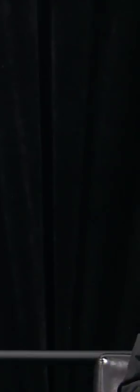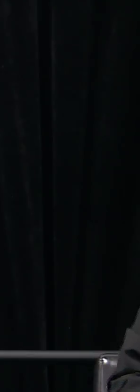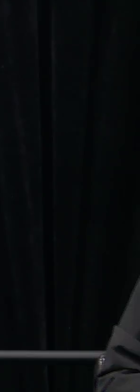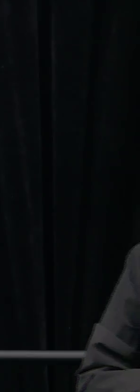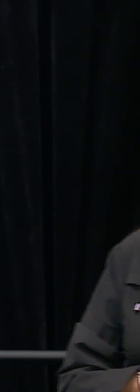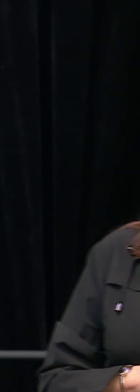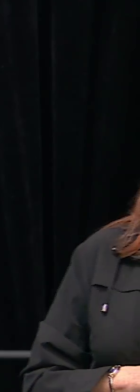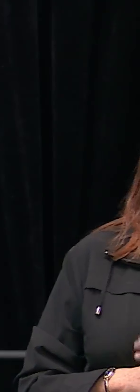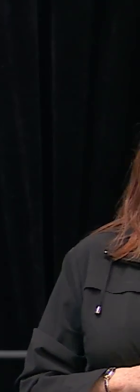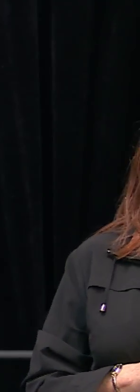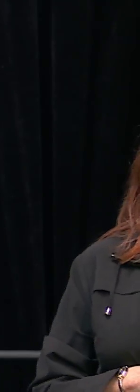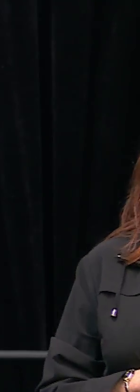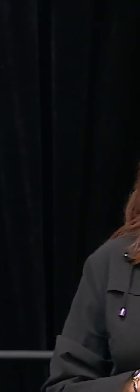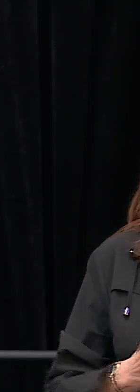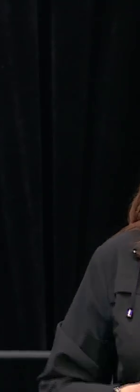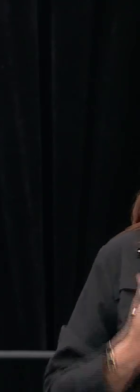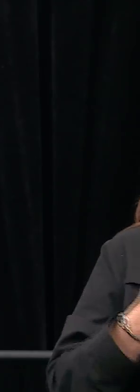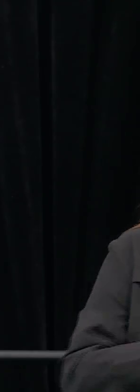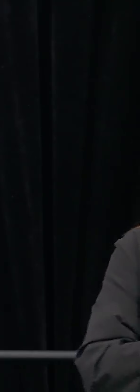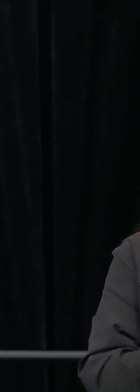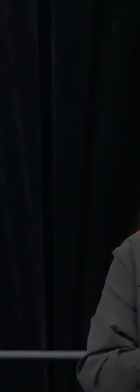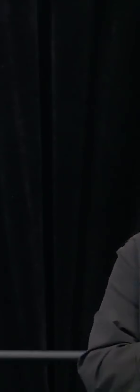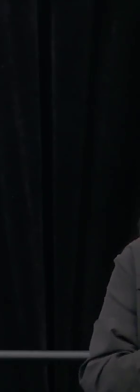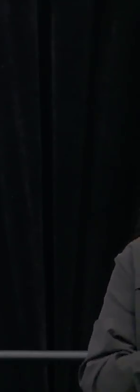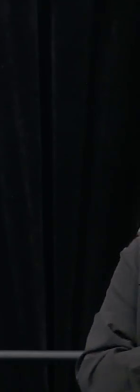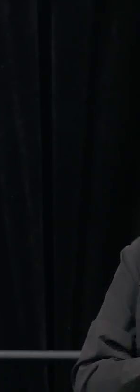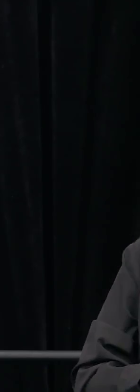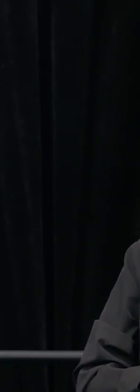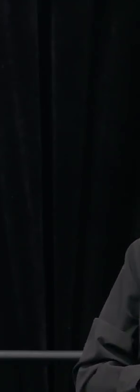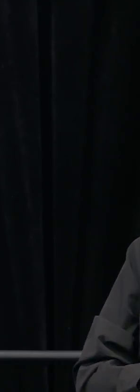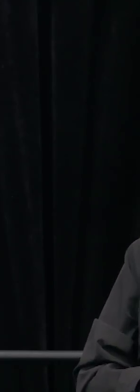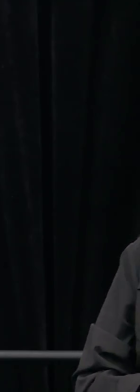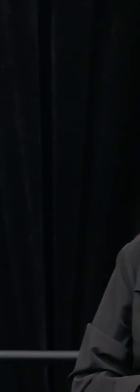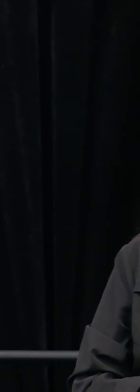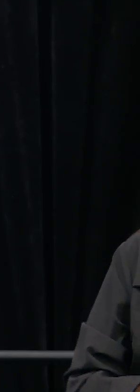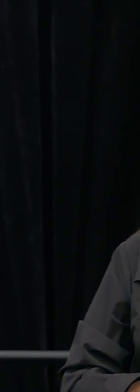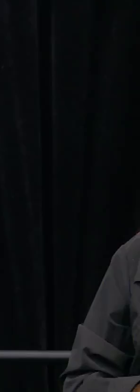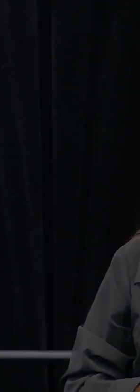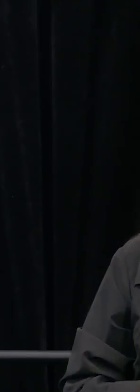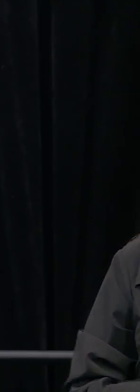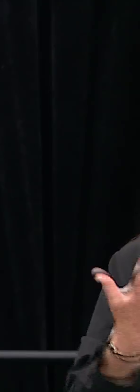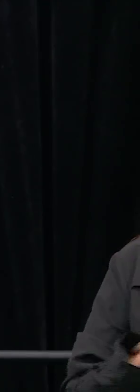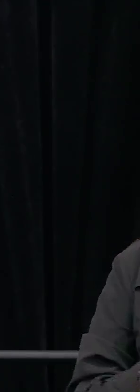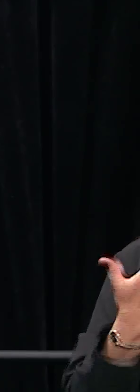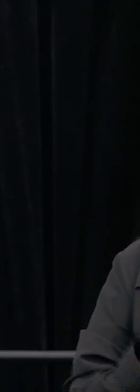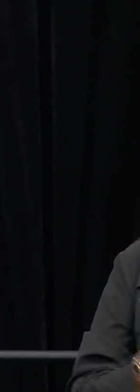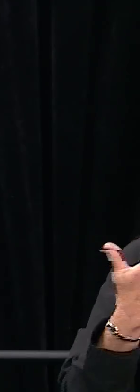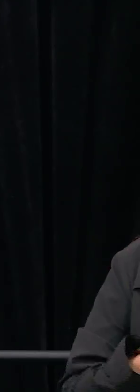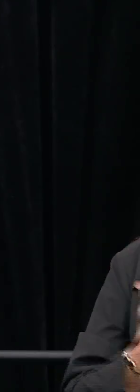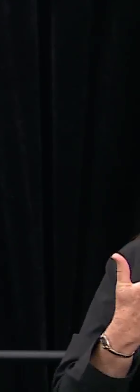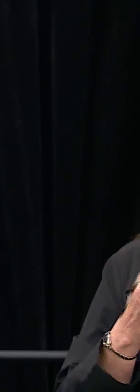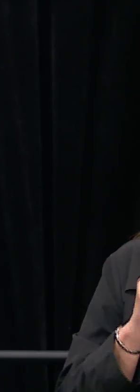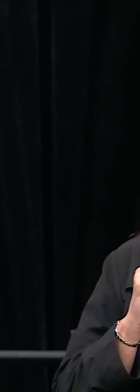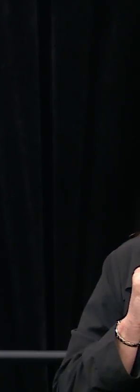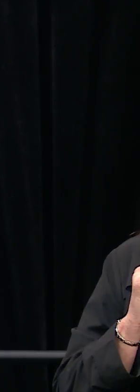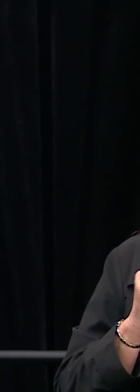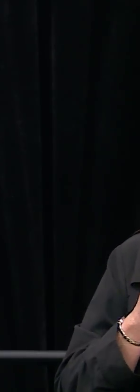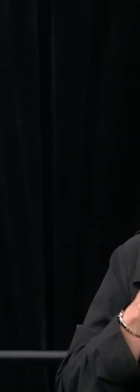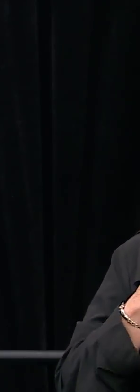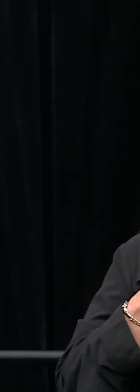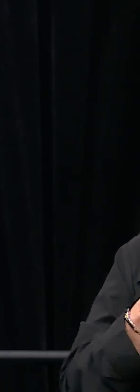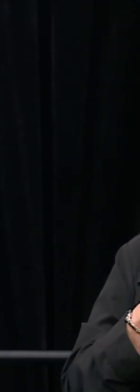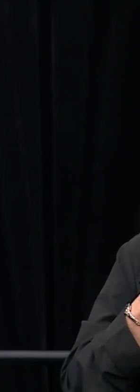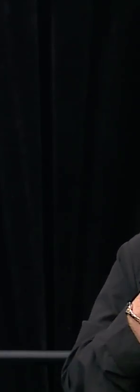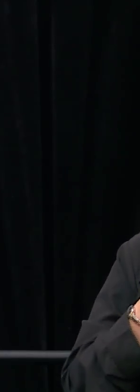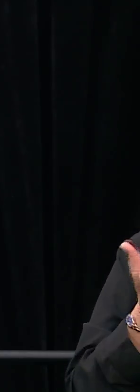24/7 life, every day, in all the social interaction I had, more and more I started noticing all the